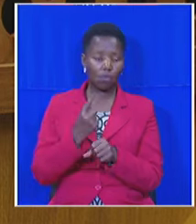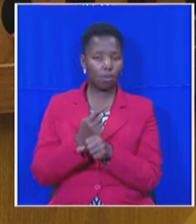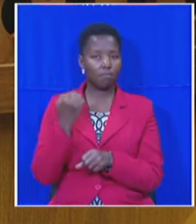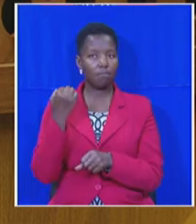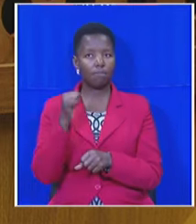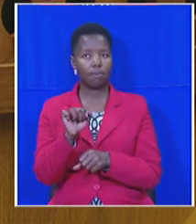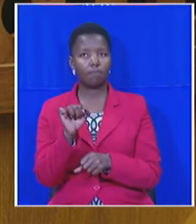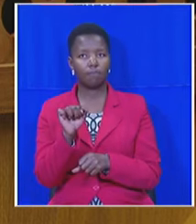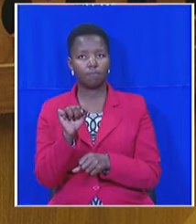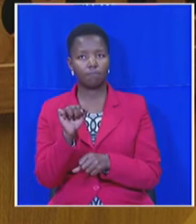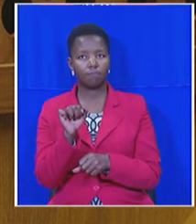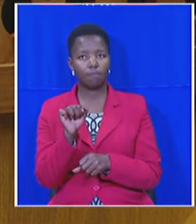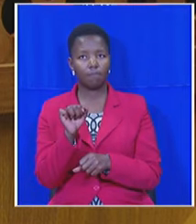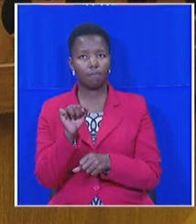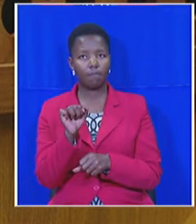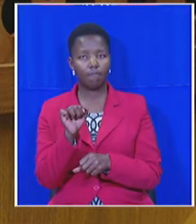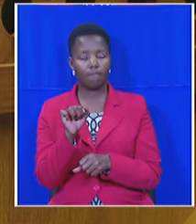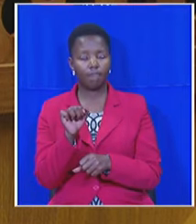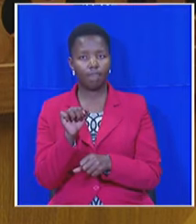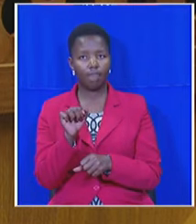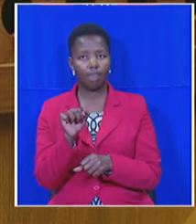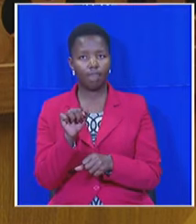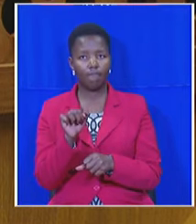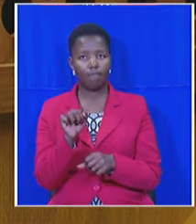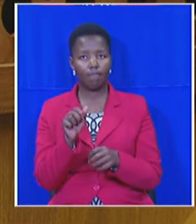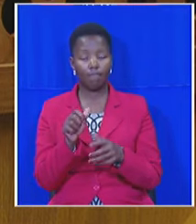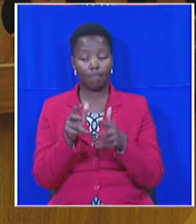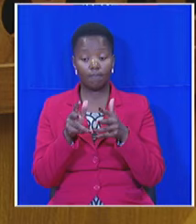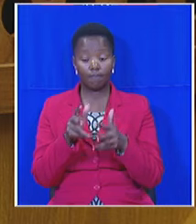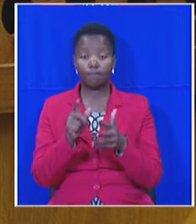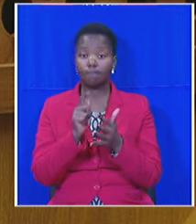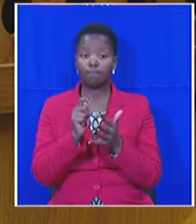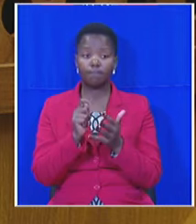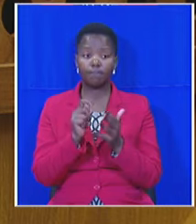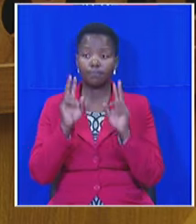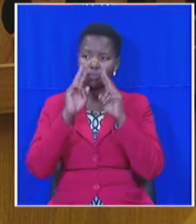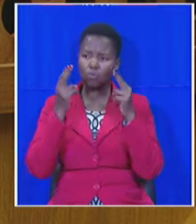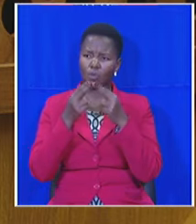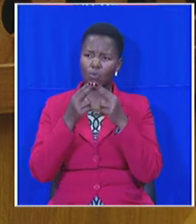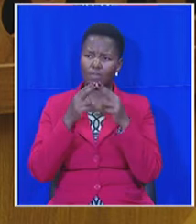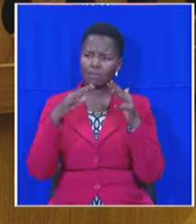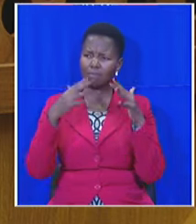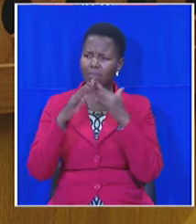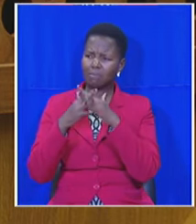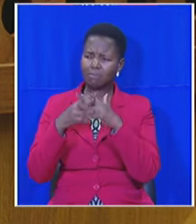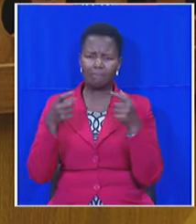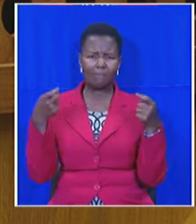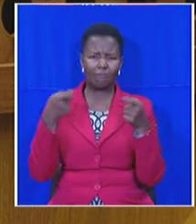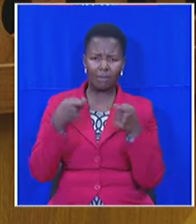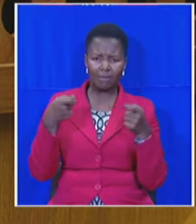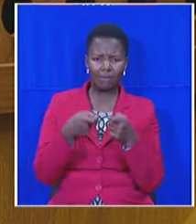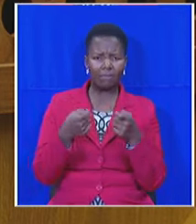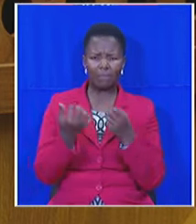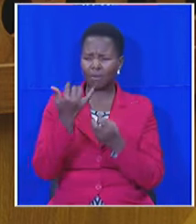budget. So all the bendings that is taking place at universities, all the